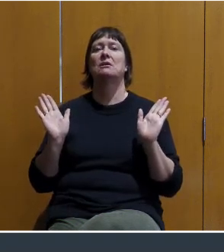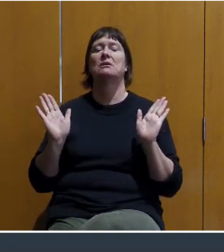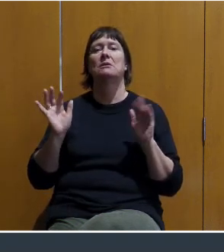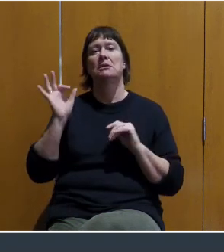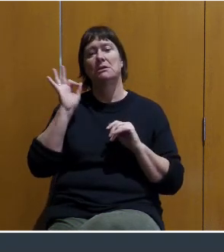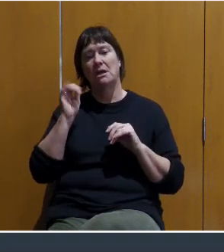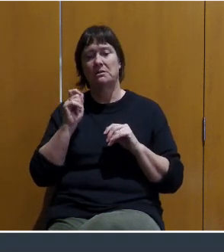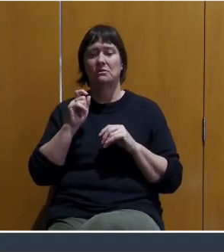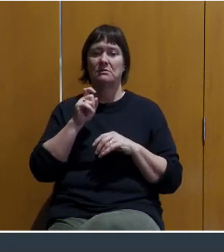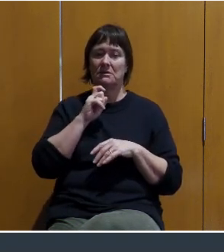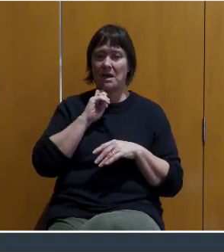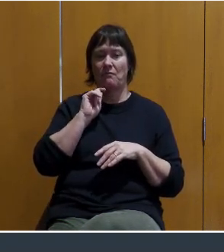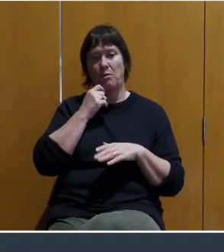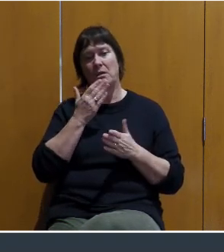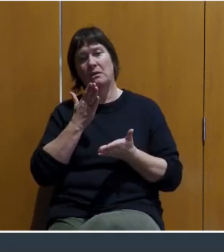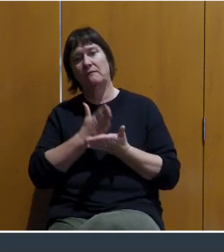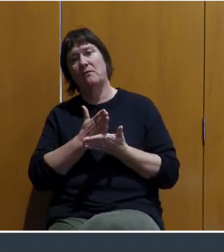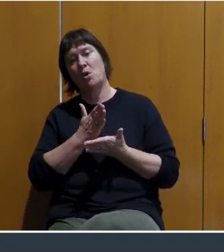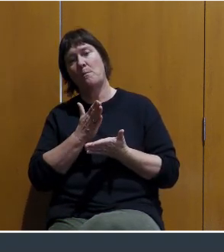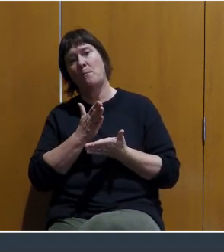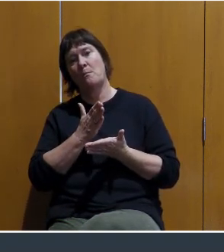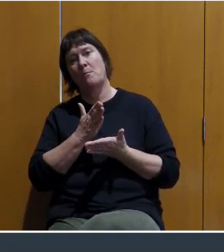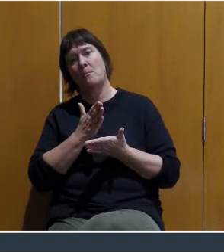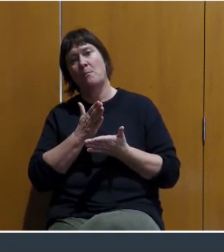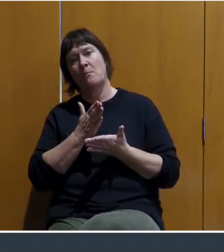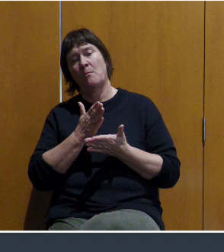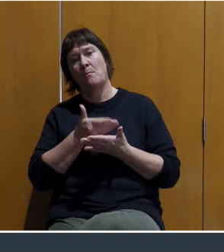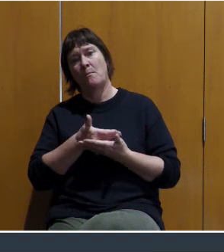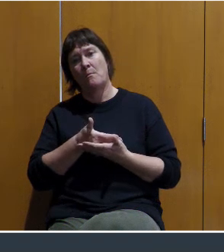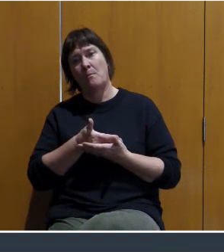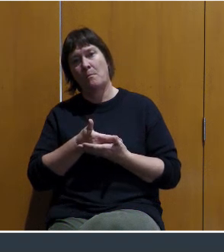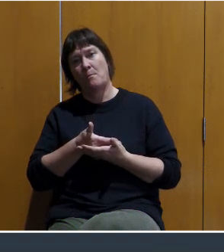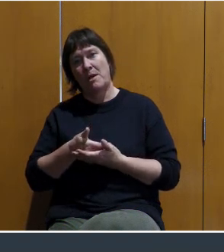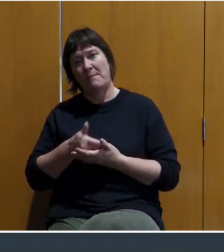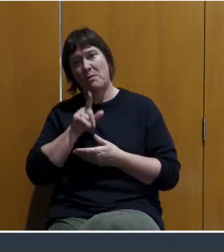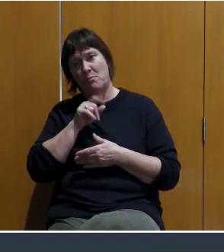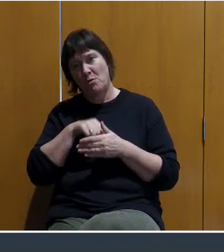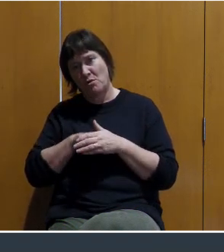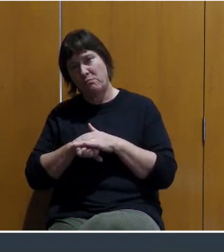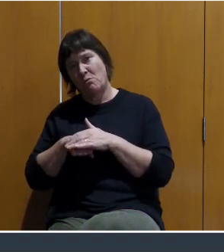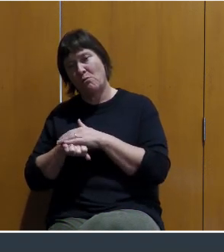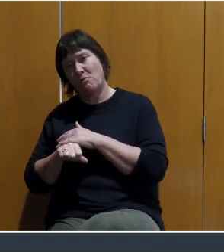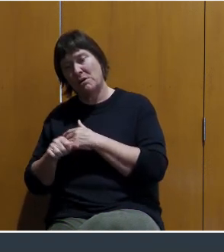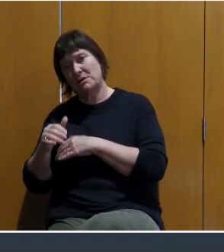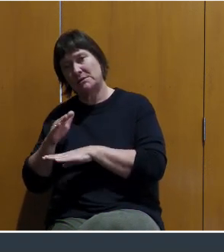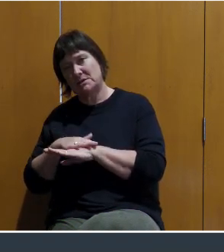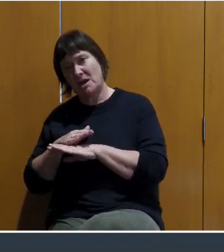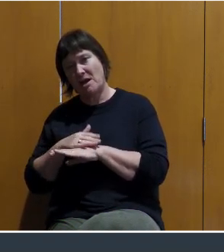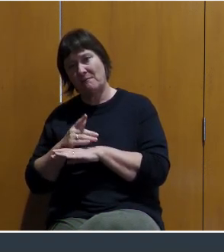council officers to confirm the breeding season and include the correct